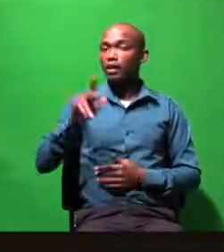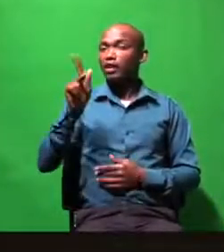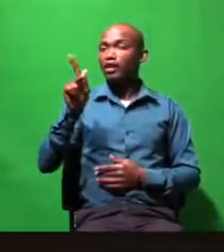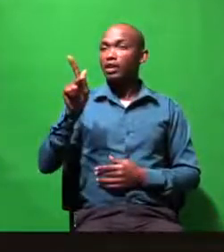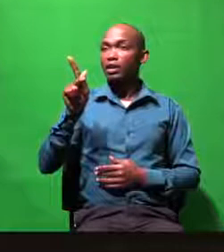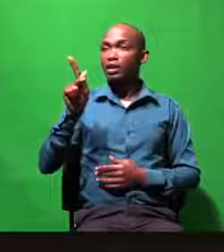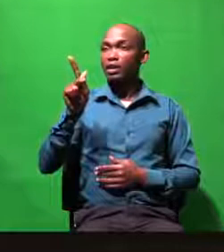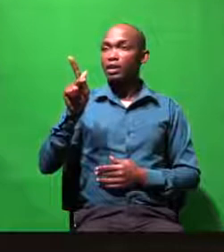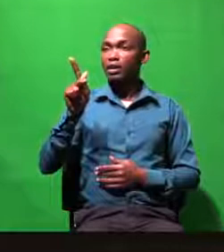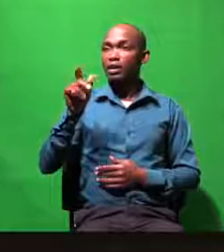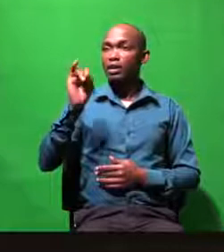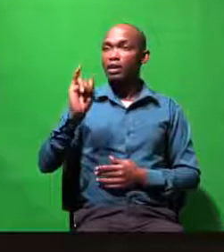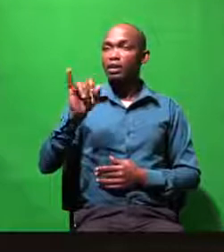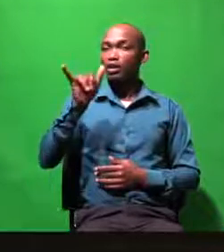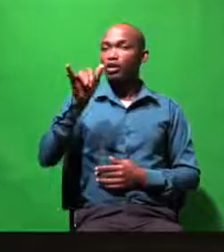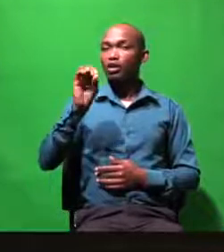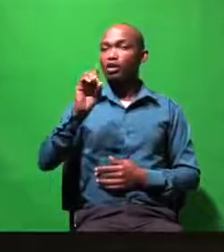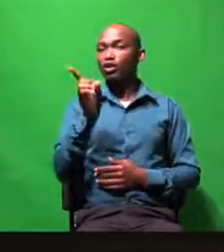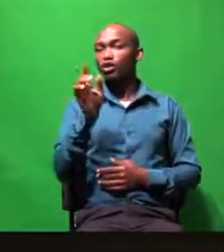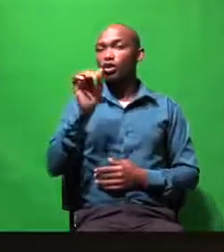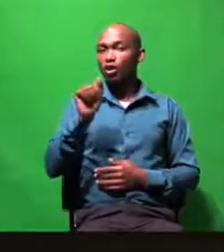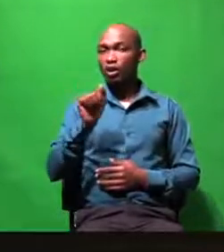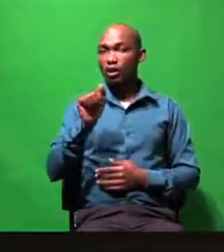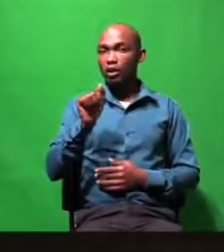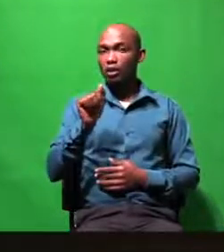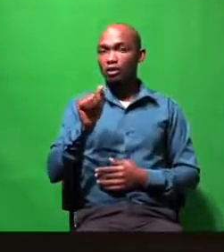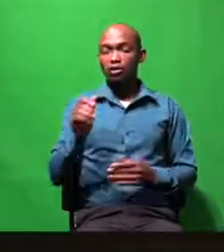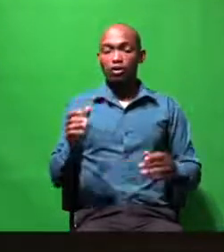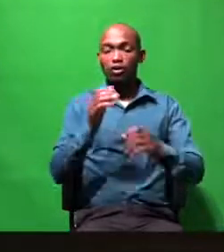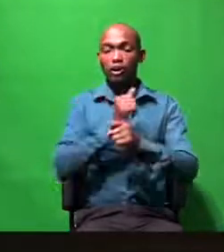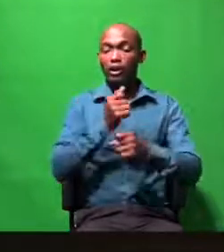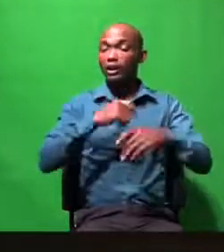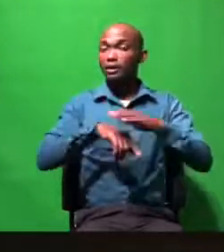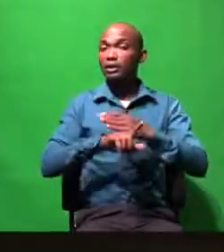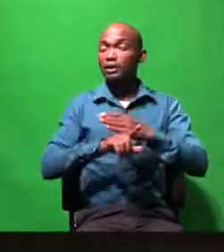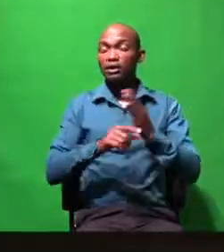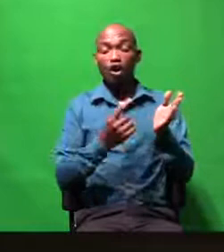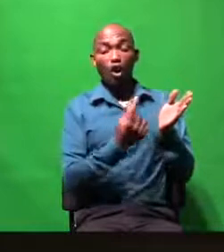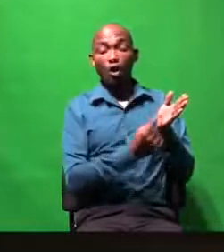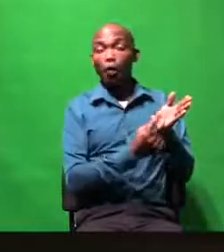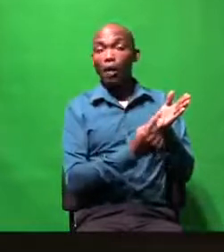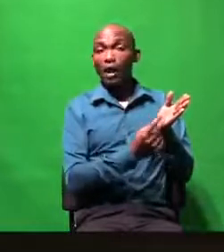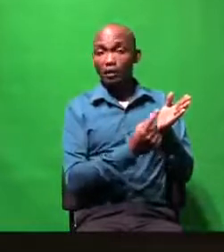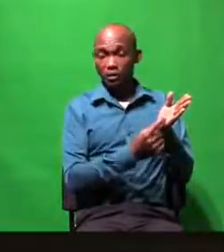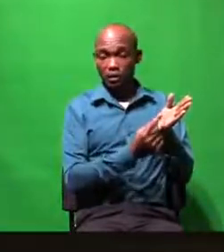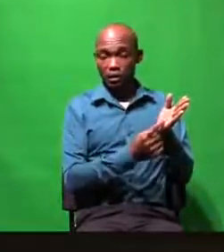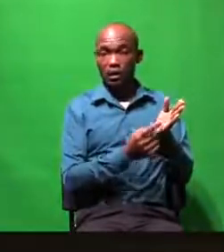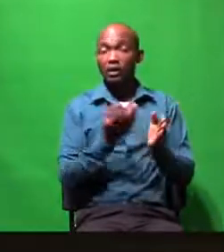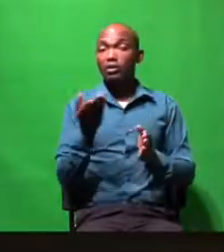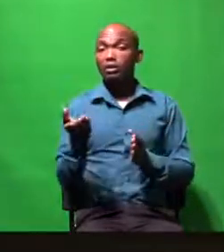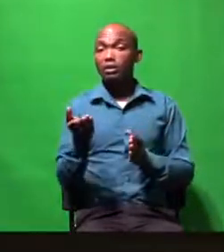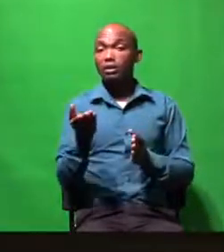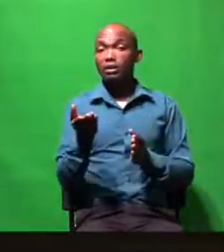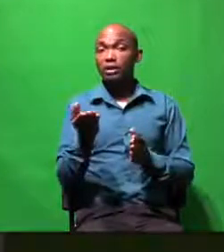Kyoga is available in Uganda. So this is some example of lakes which can